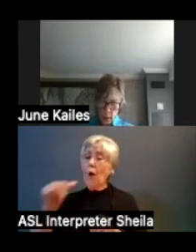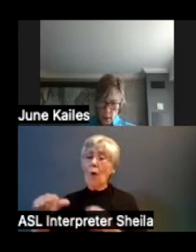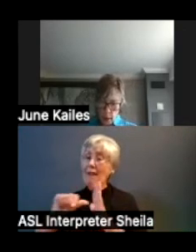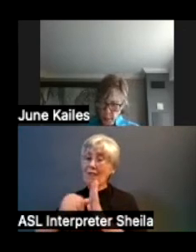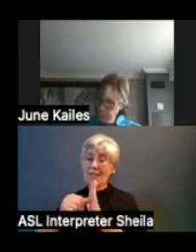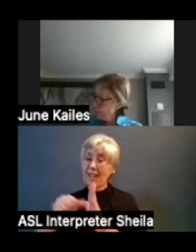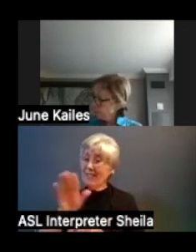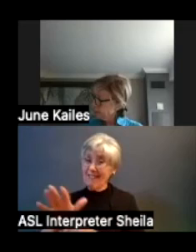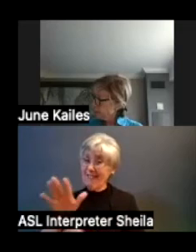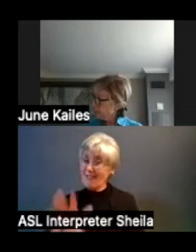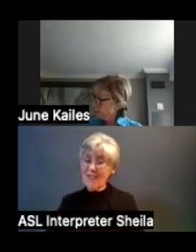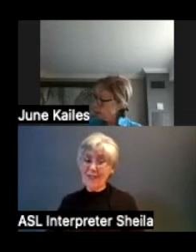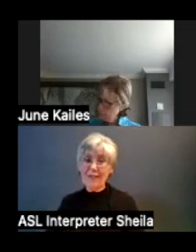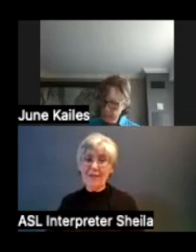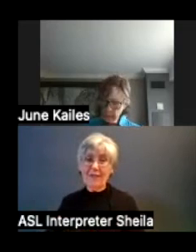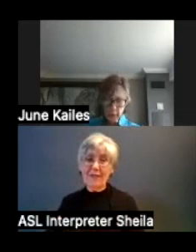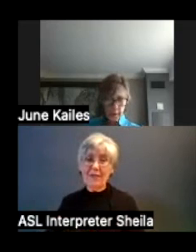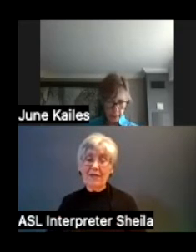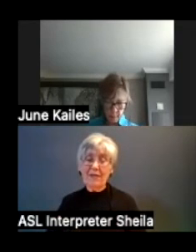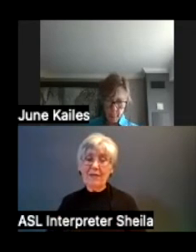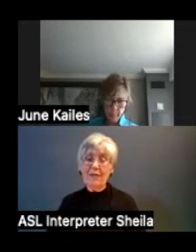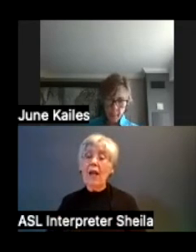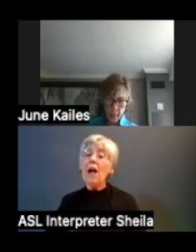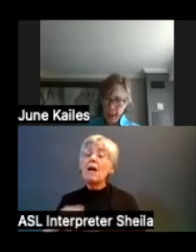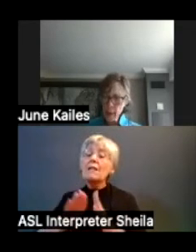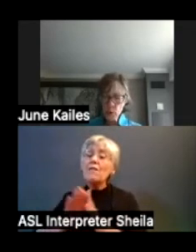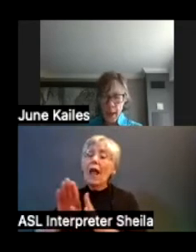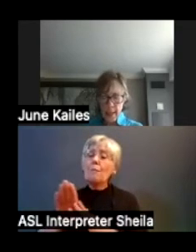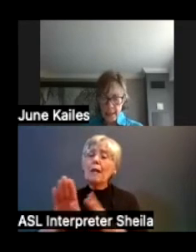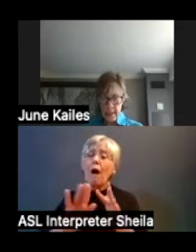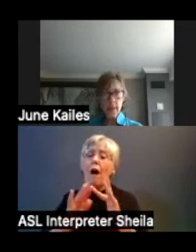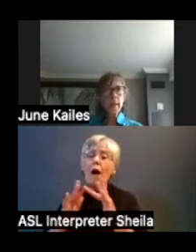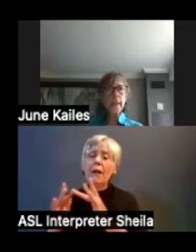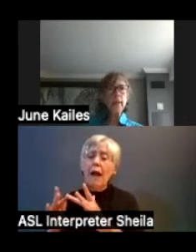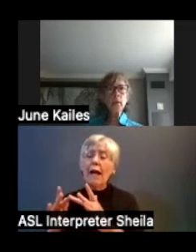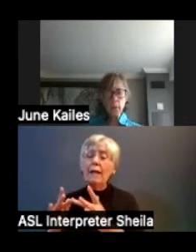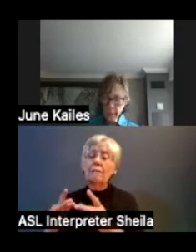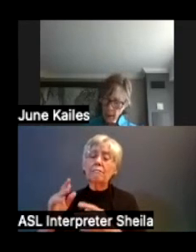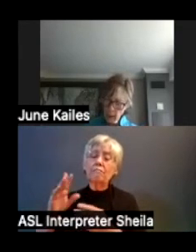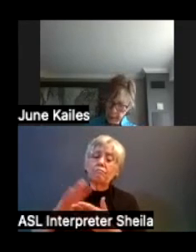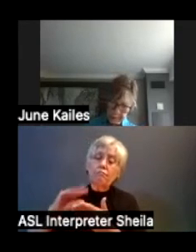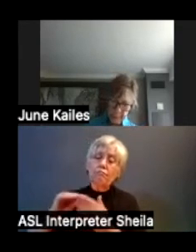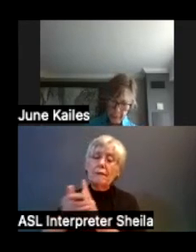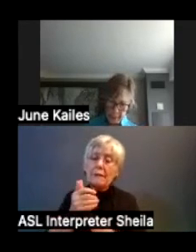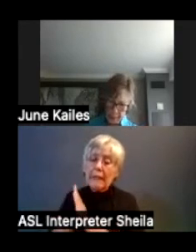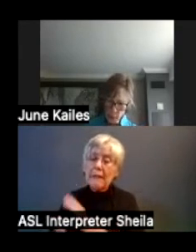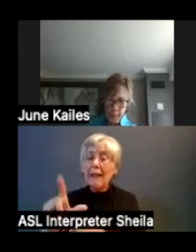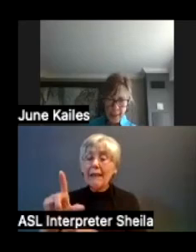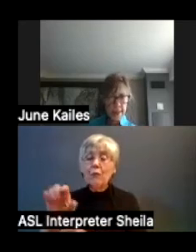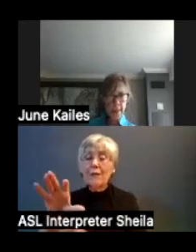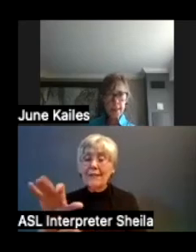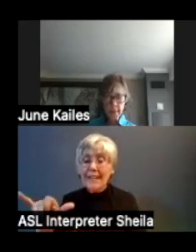is building online literacy and readiness, including